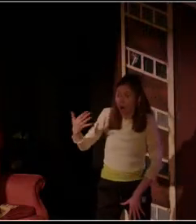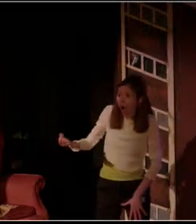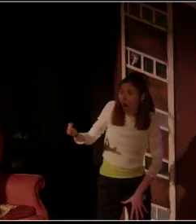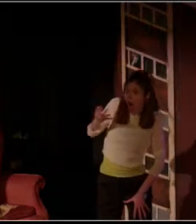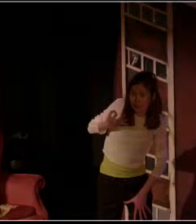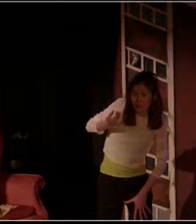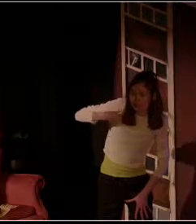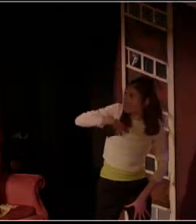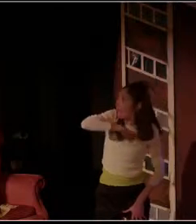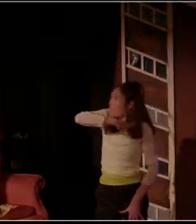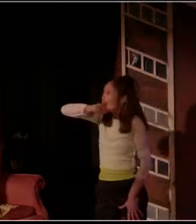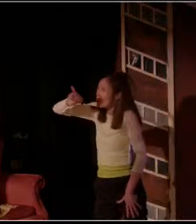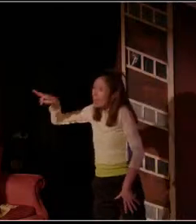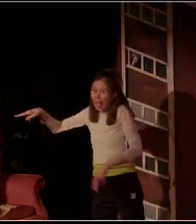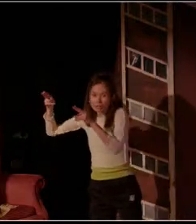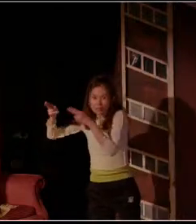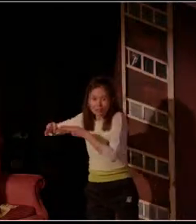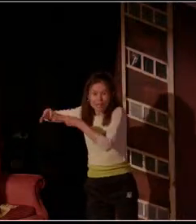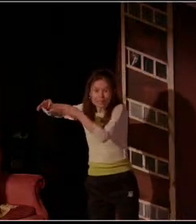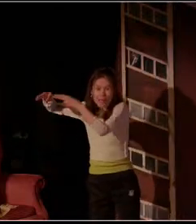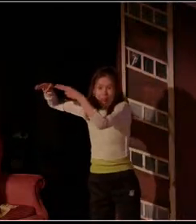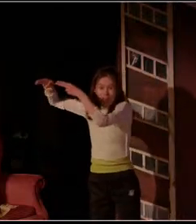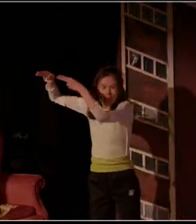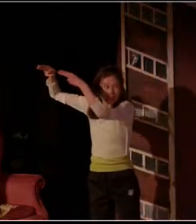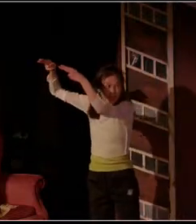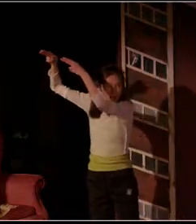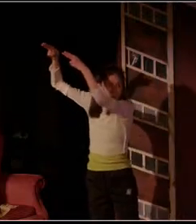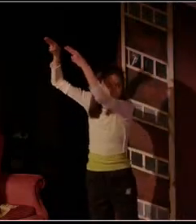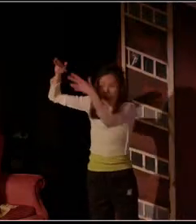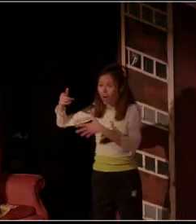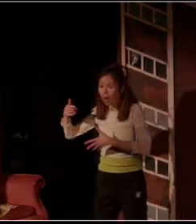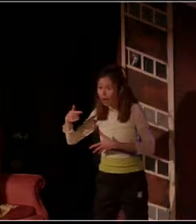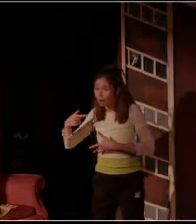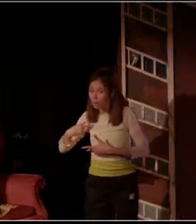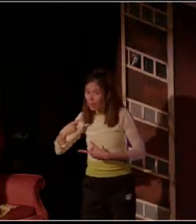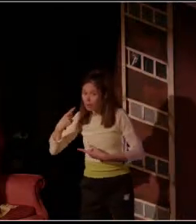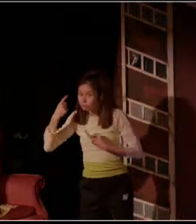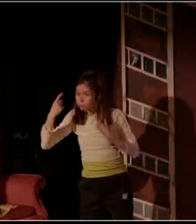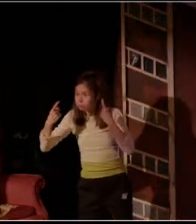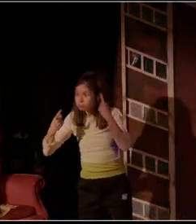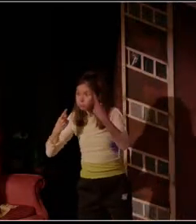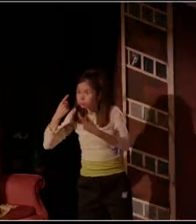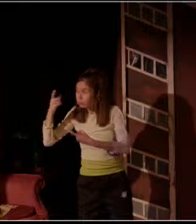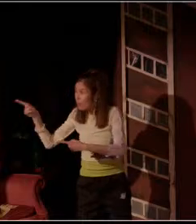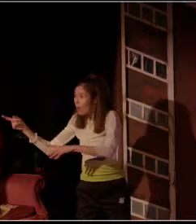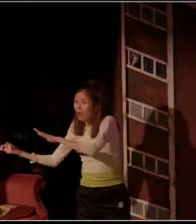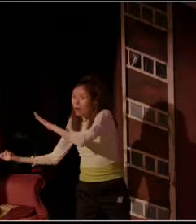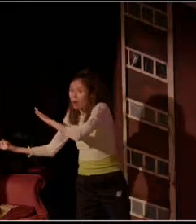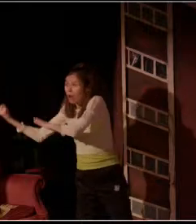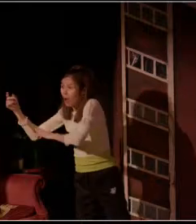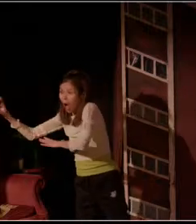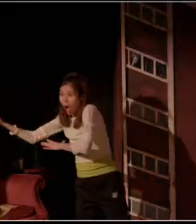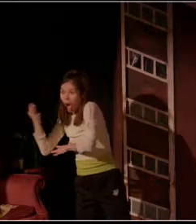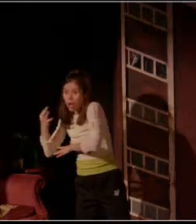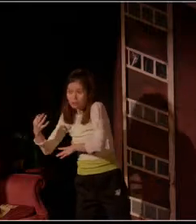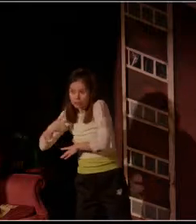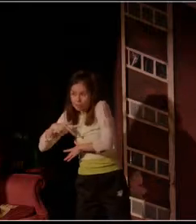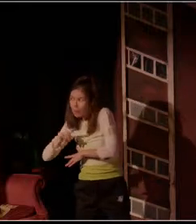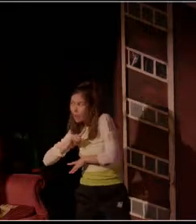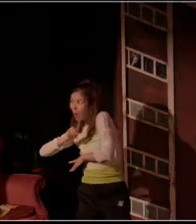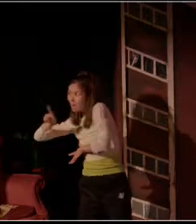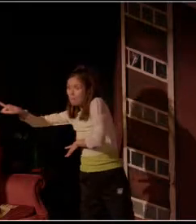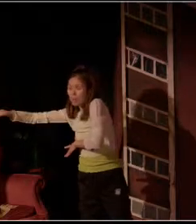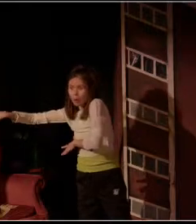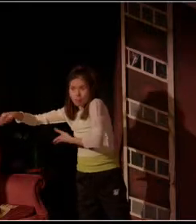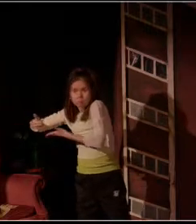bold as to think, I could be some comfort to him in his hour of need. This news makes